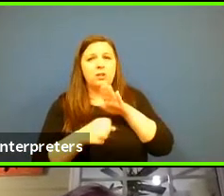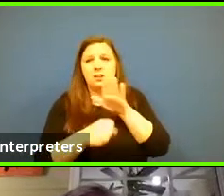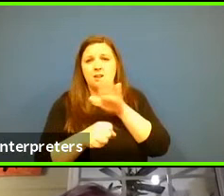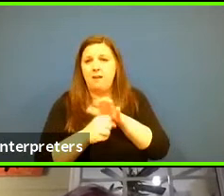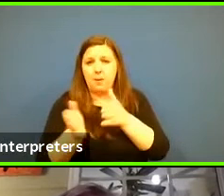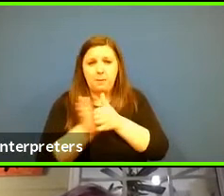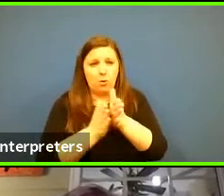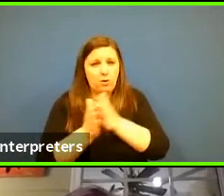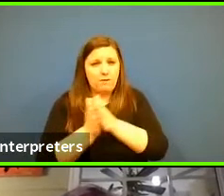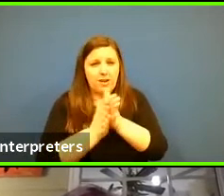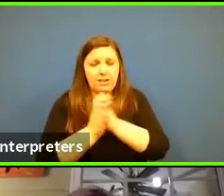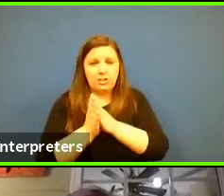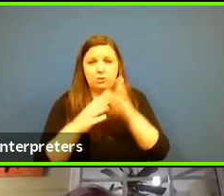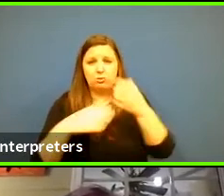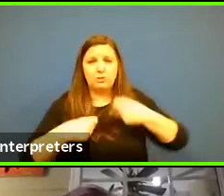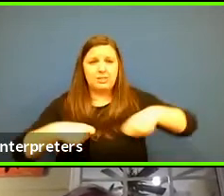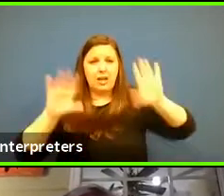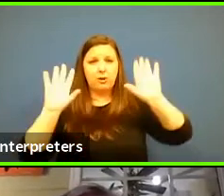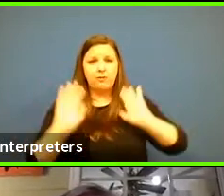sacrifice our potential efficiency.